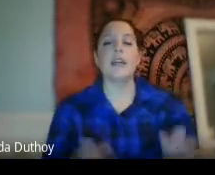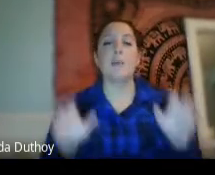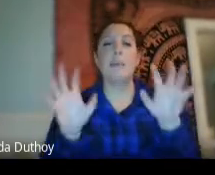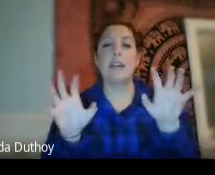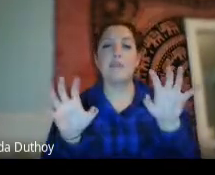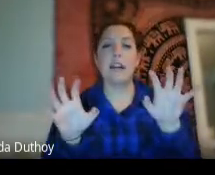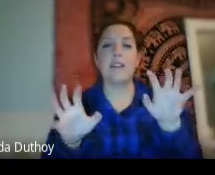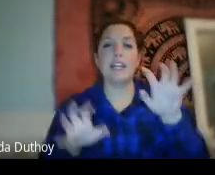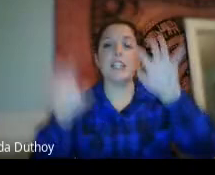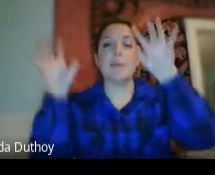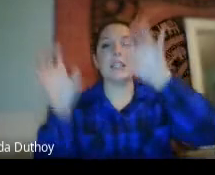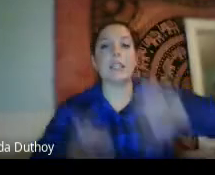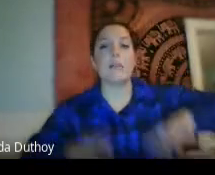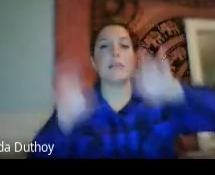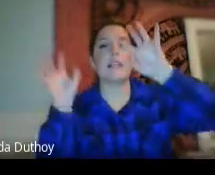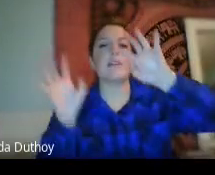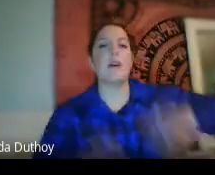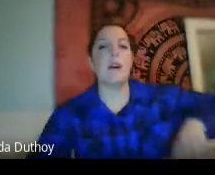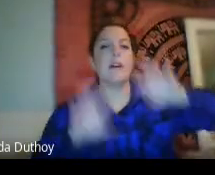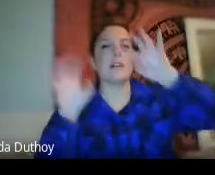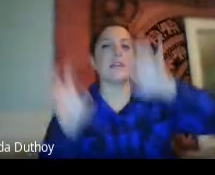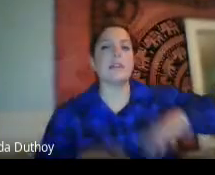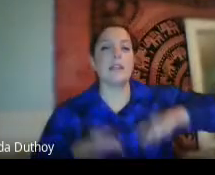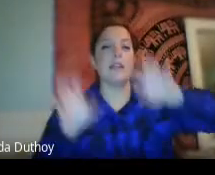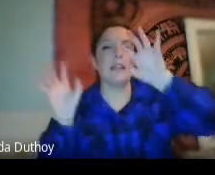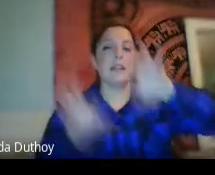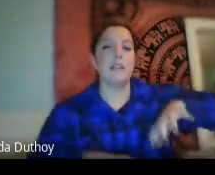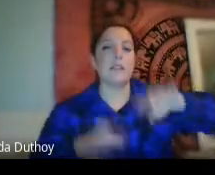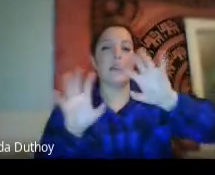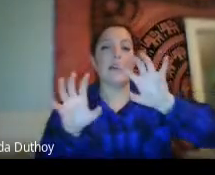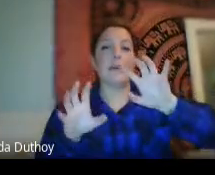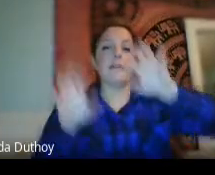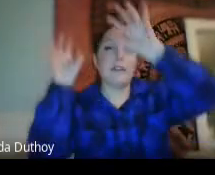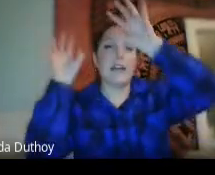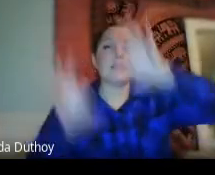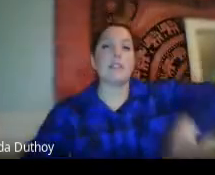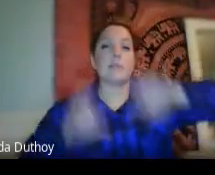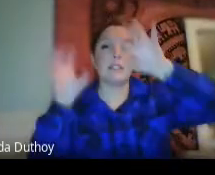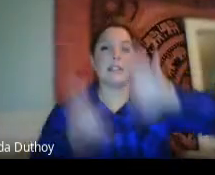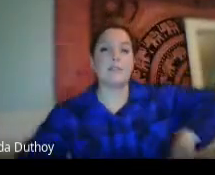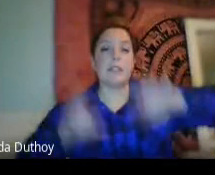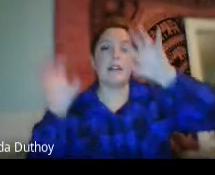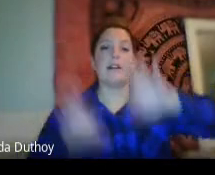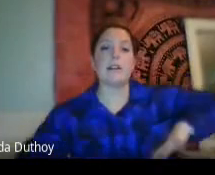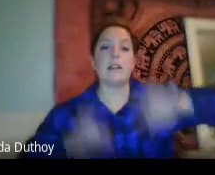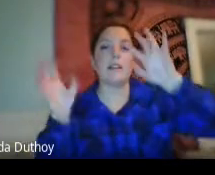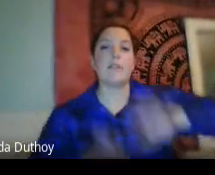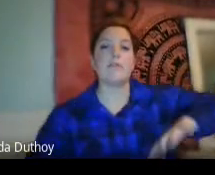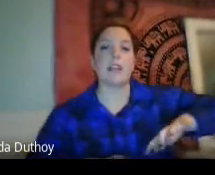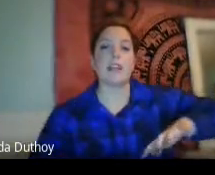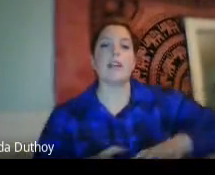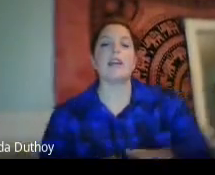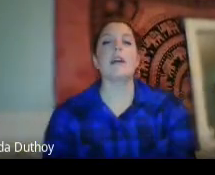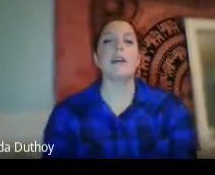Rain, bent 5 hand shape, and it's coming down hard. You got your bent 5s coming down really hard,